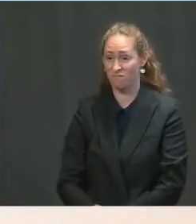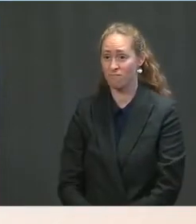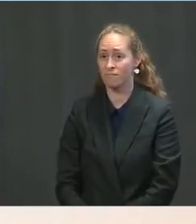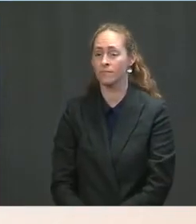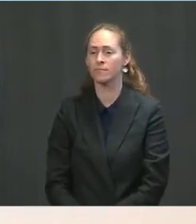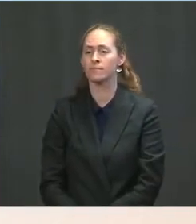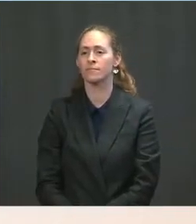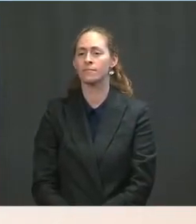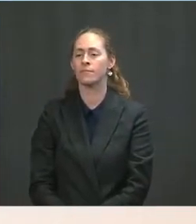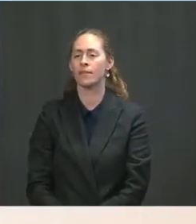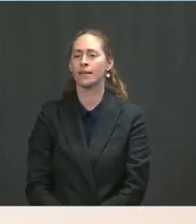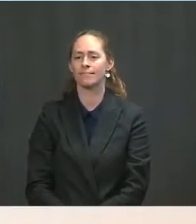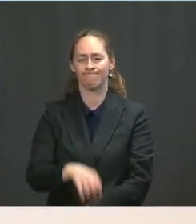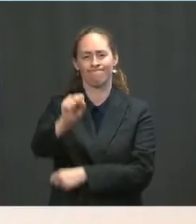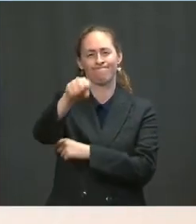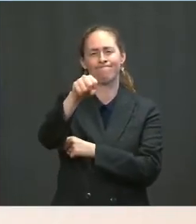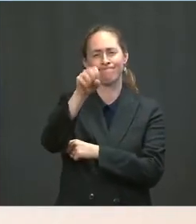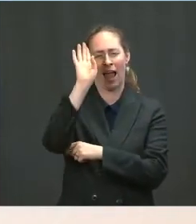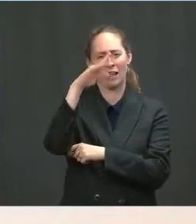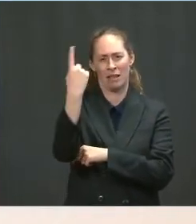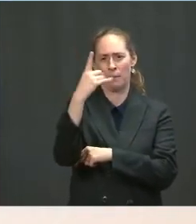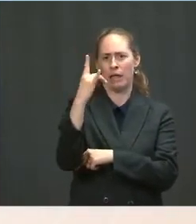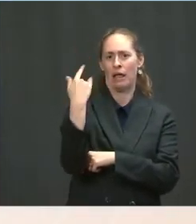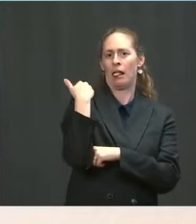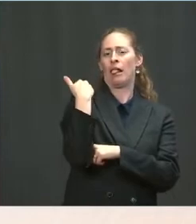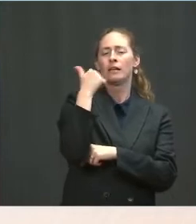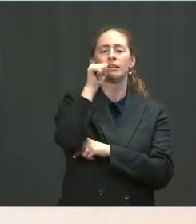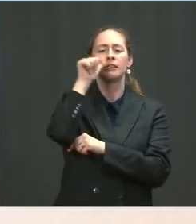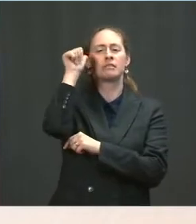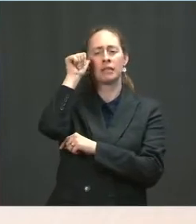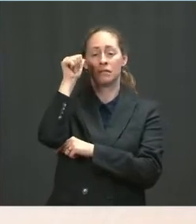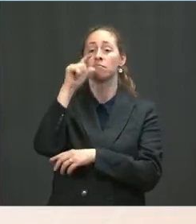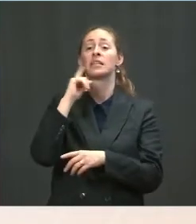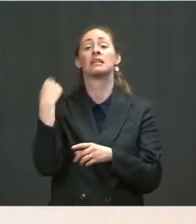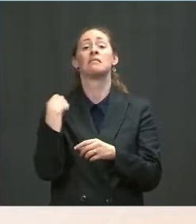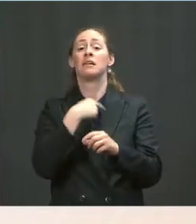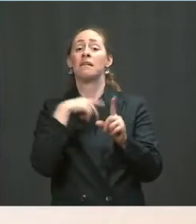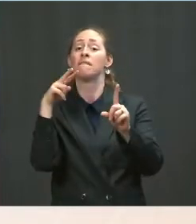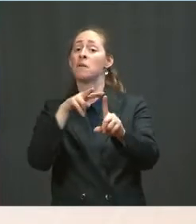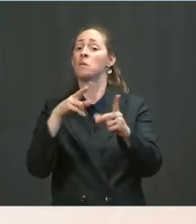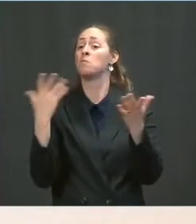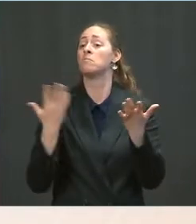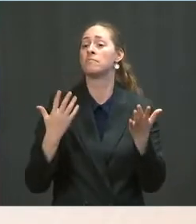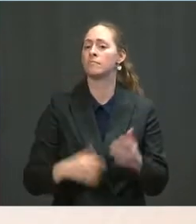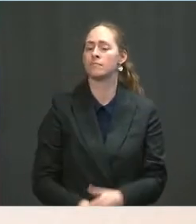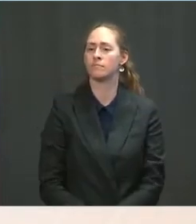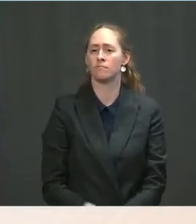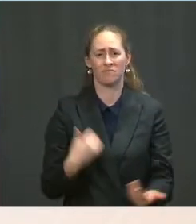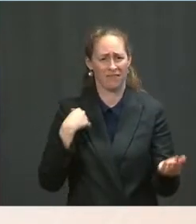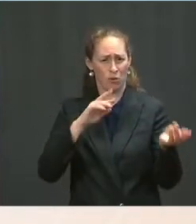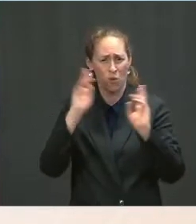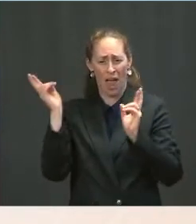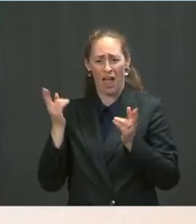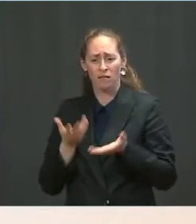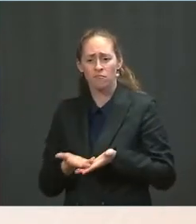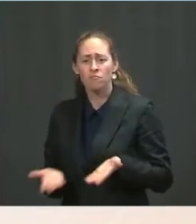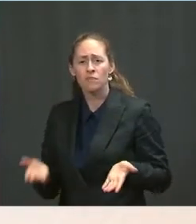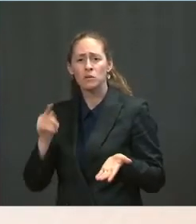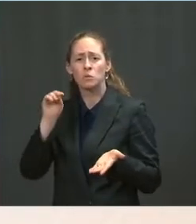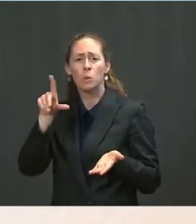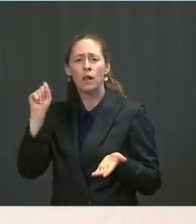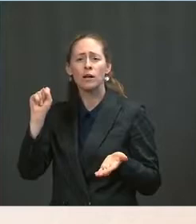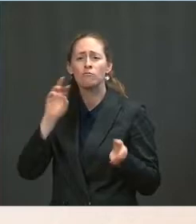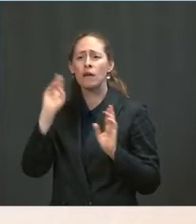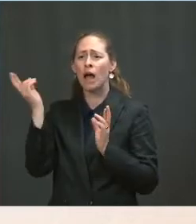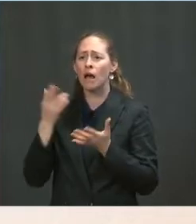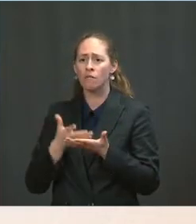to me yesterday. The way we see this is that we have the tools in our tool belt to fight this this variant, to